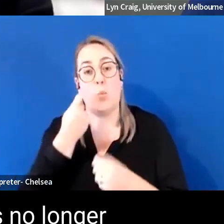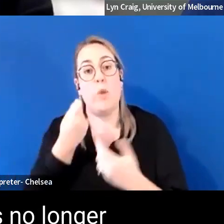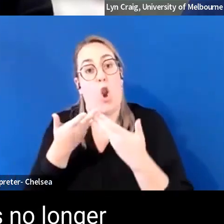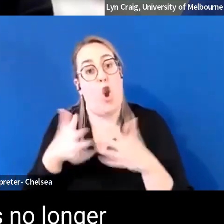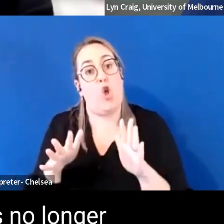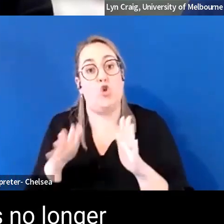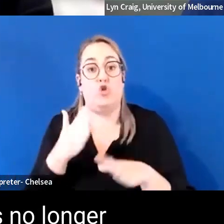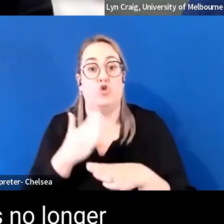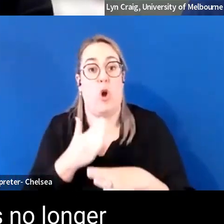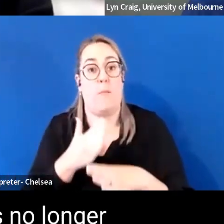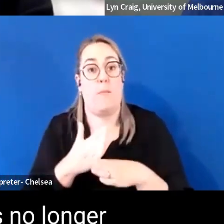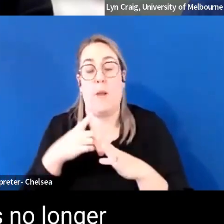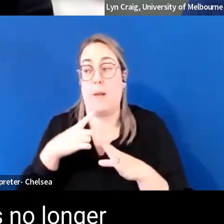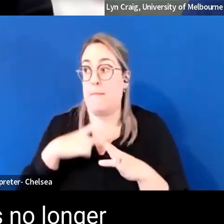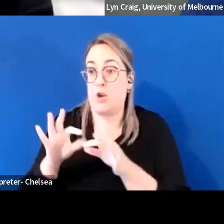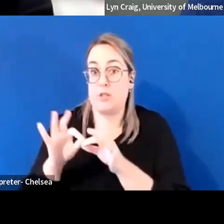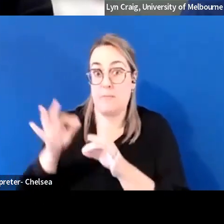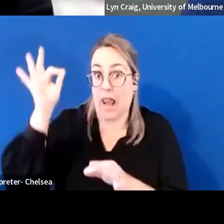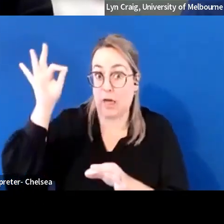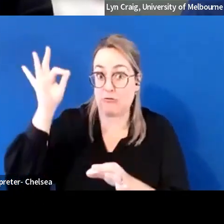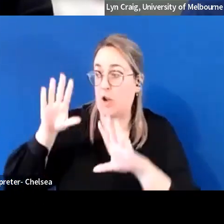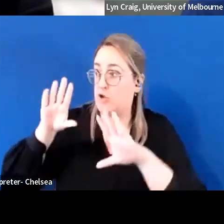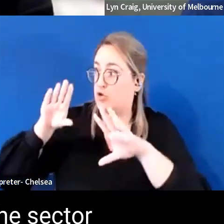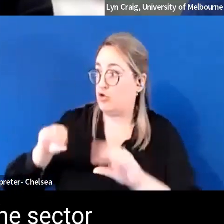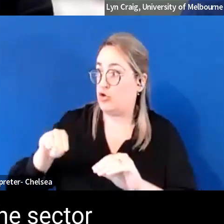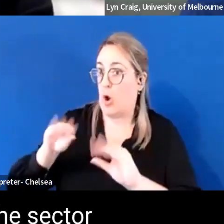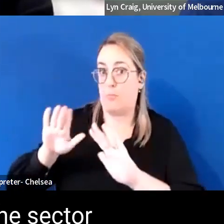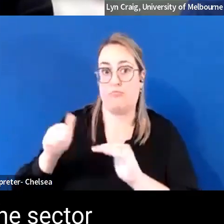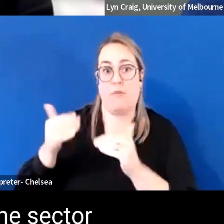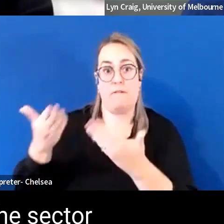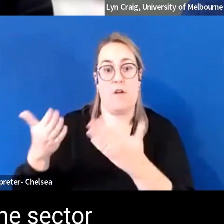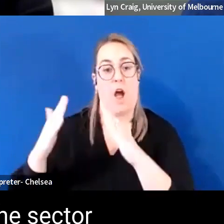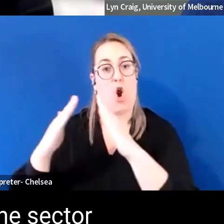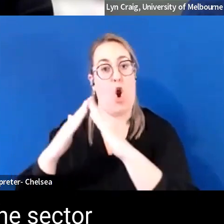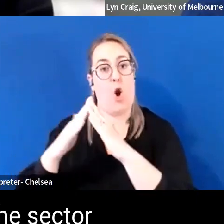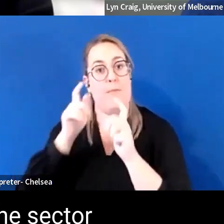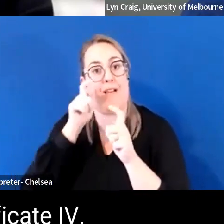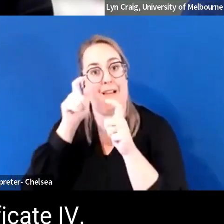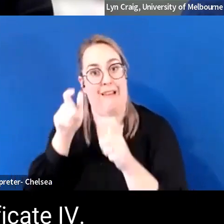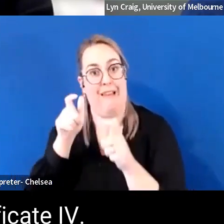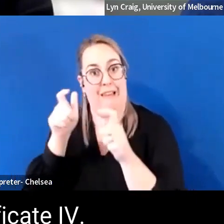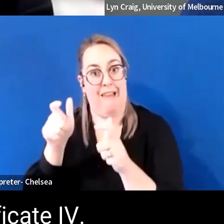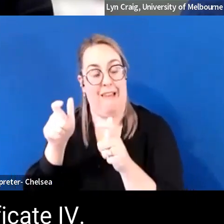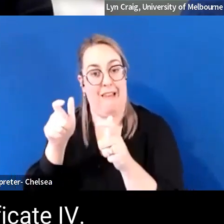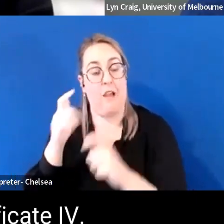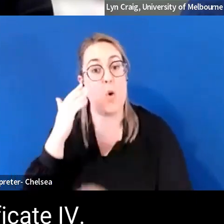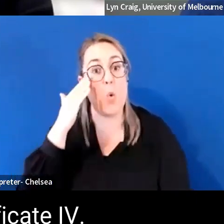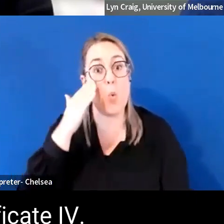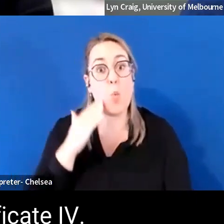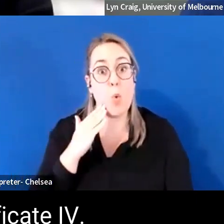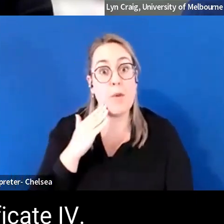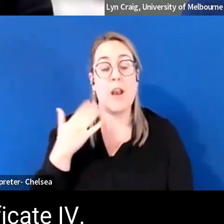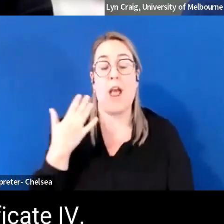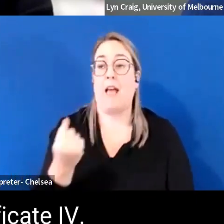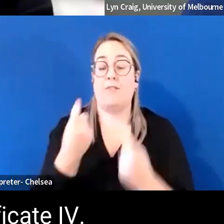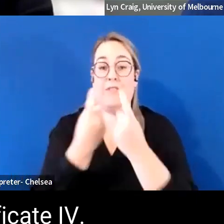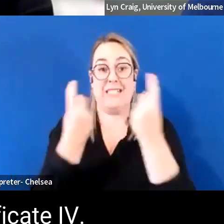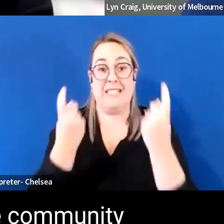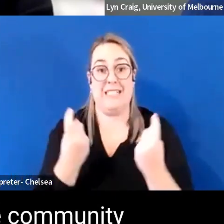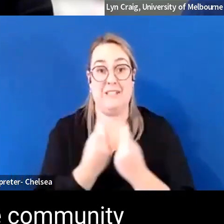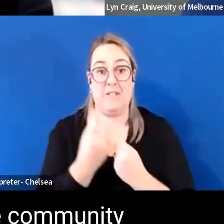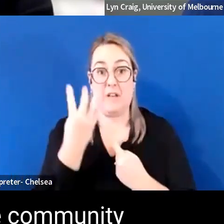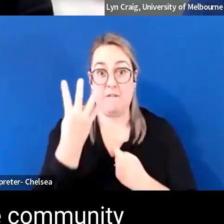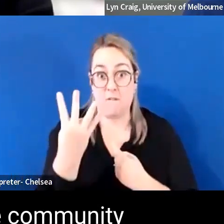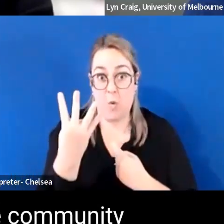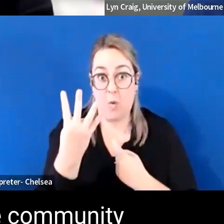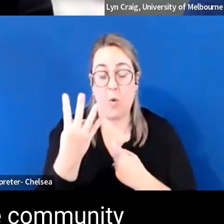Ballarat is no longer providing those services. She's worked in the sector for more than 20 years. She's got a certificate she's highly educated